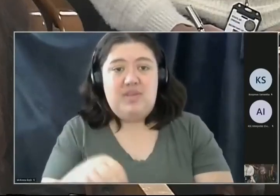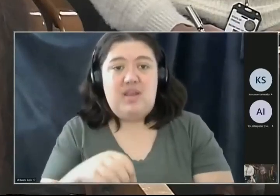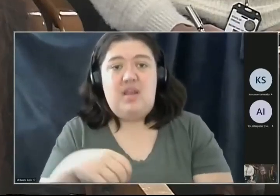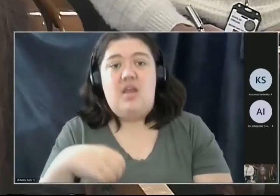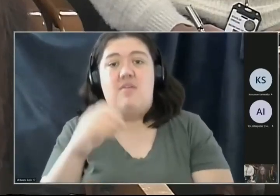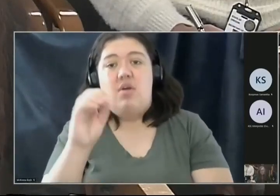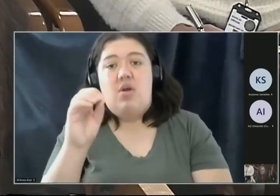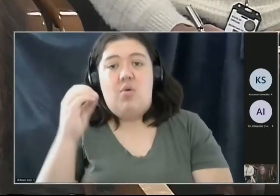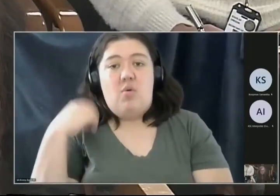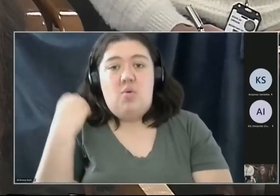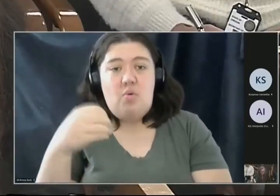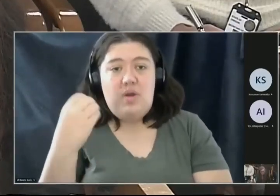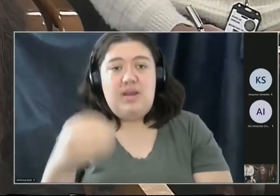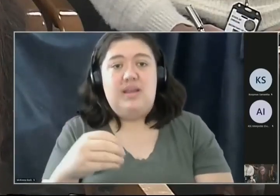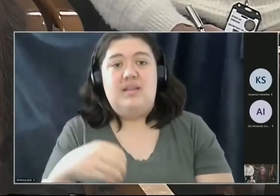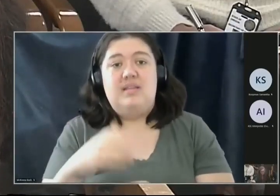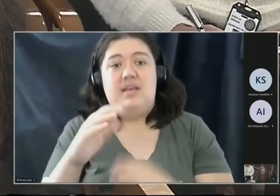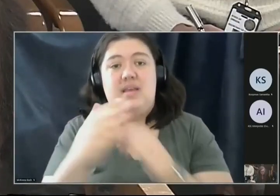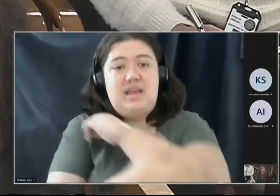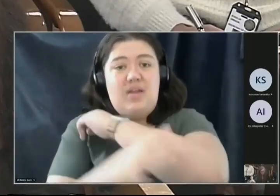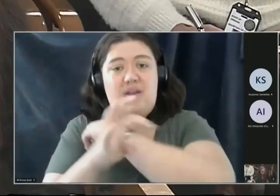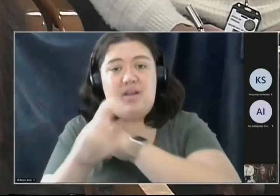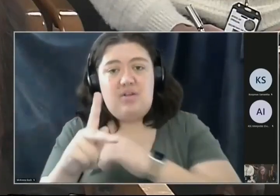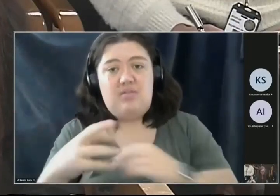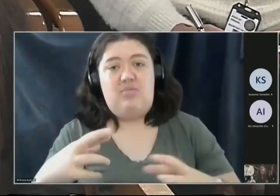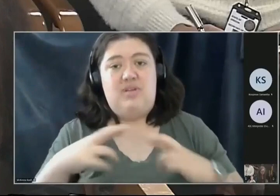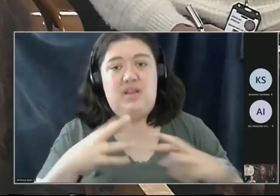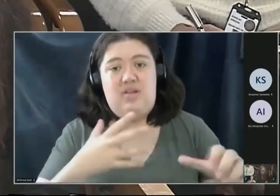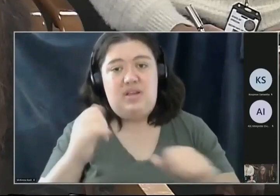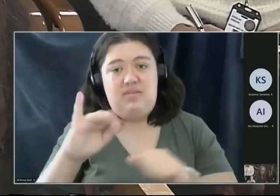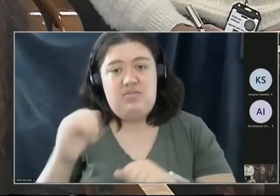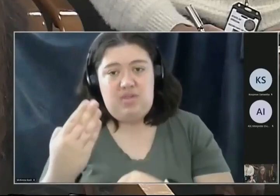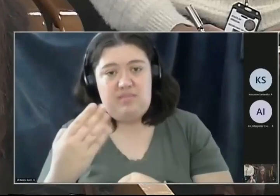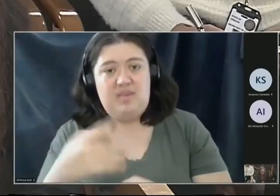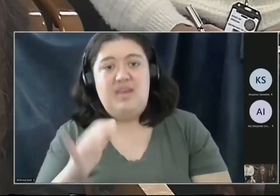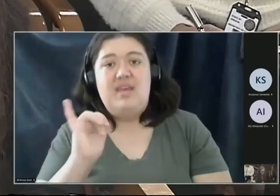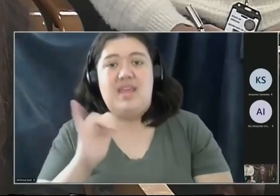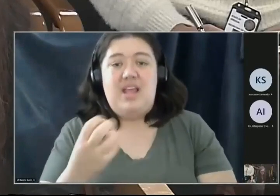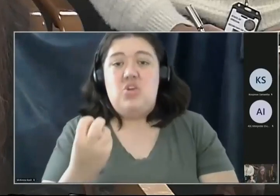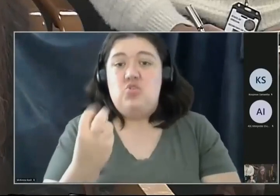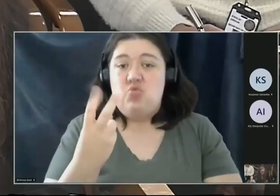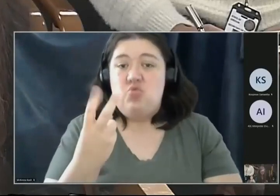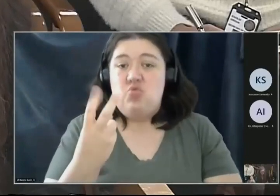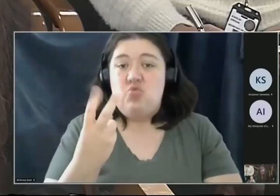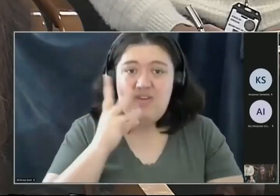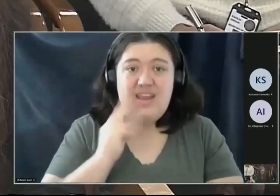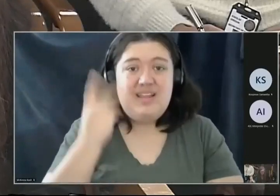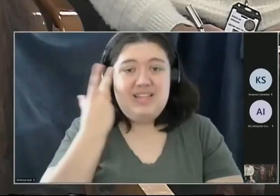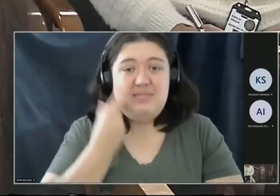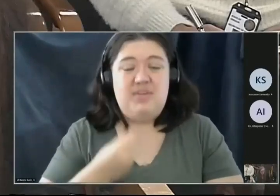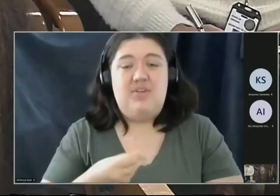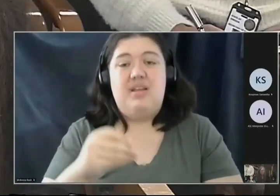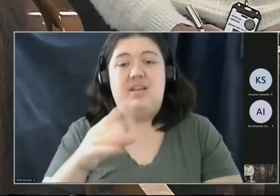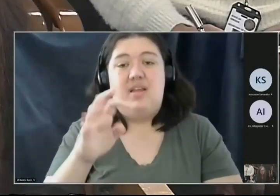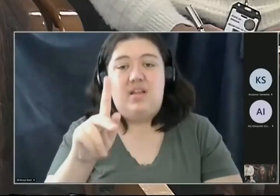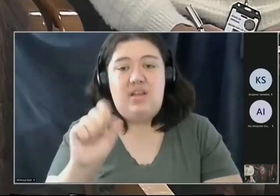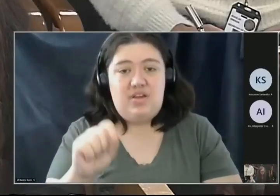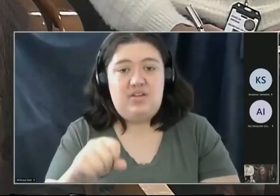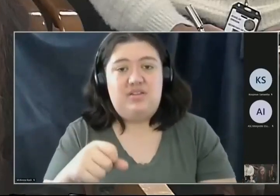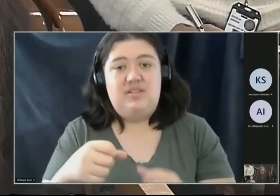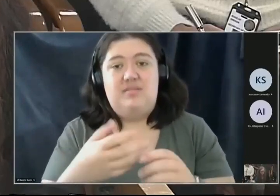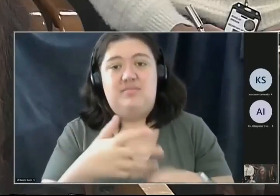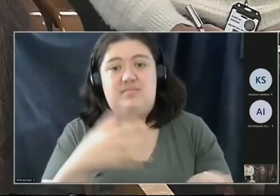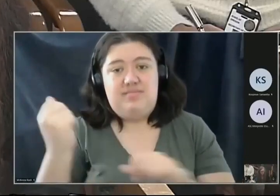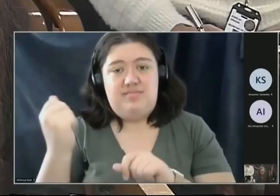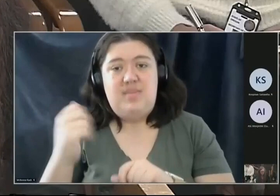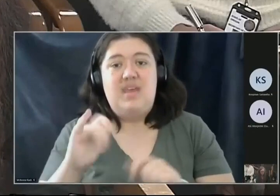have retired and left their jobs, which is 12 experienced clerks gone. This is a huge loss